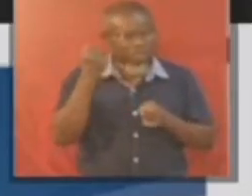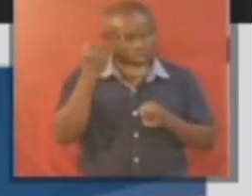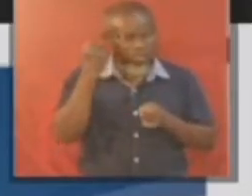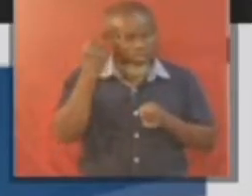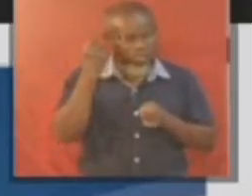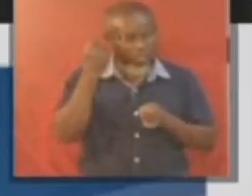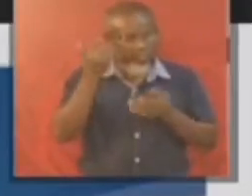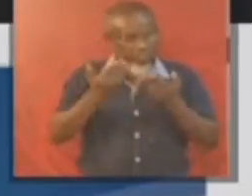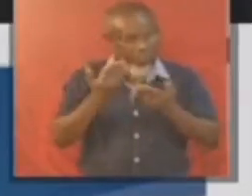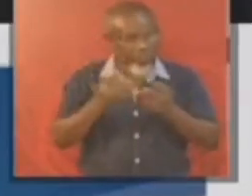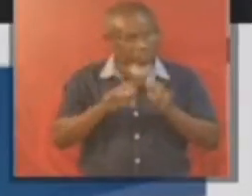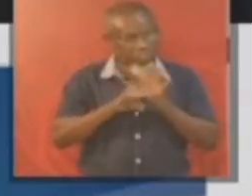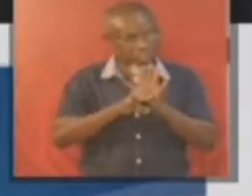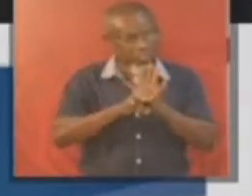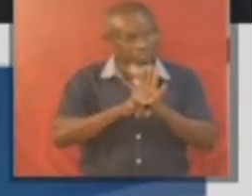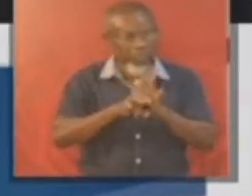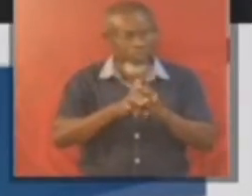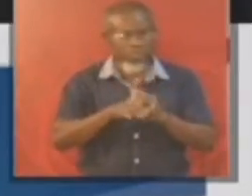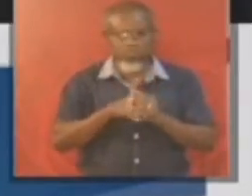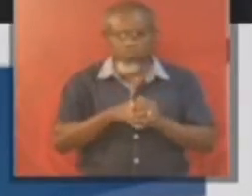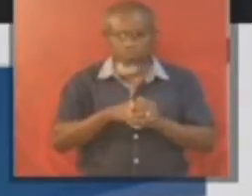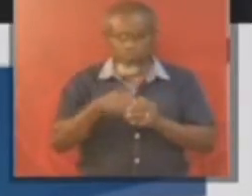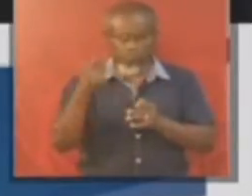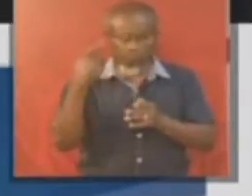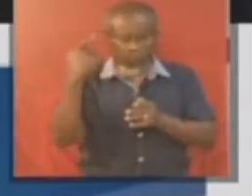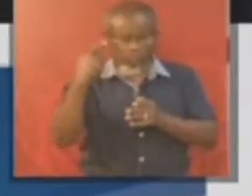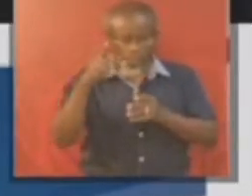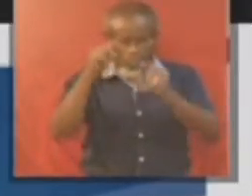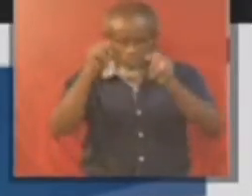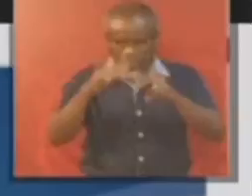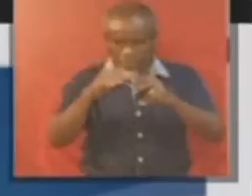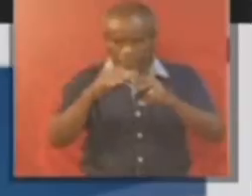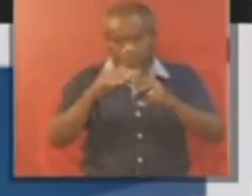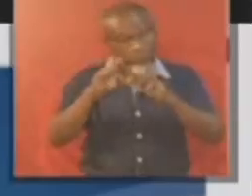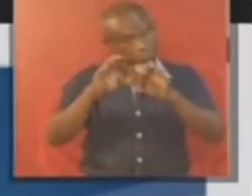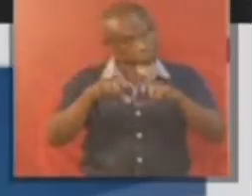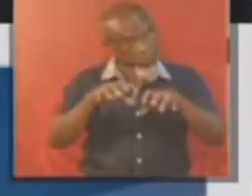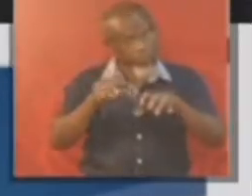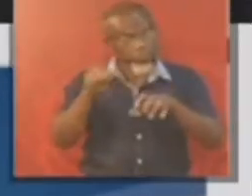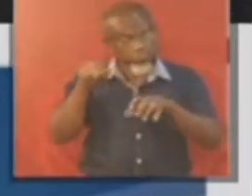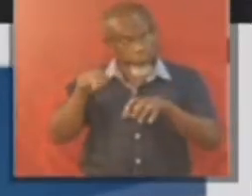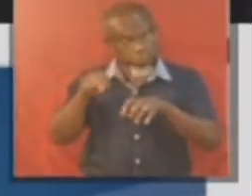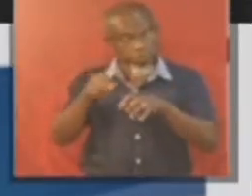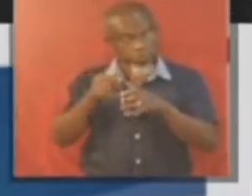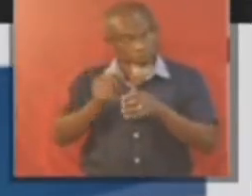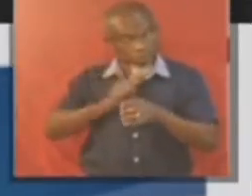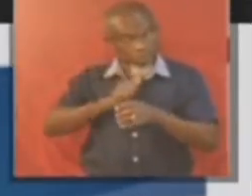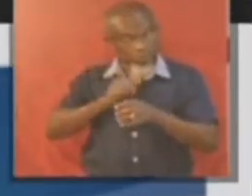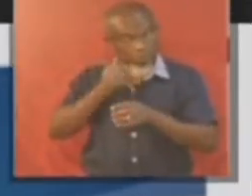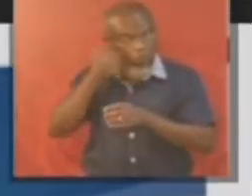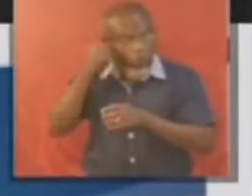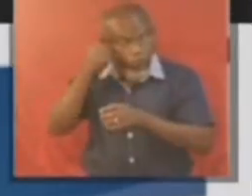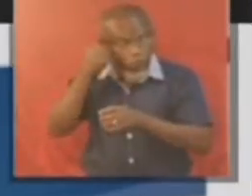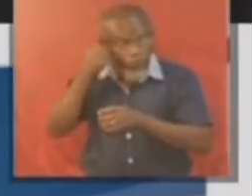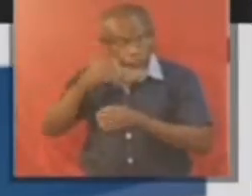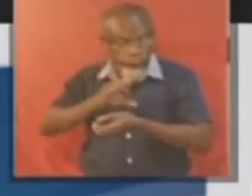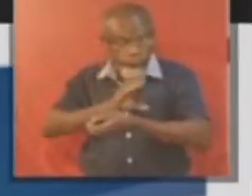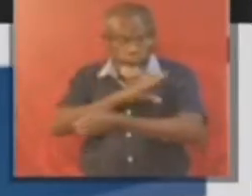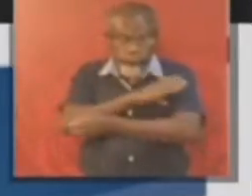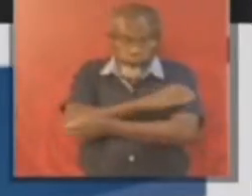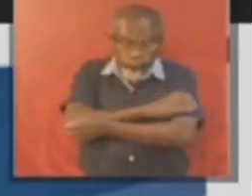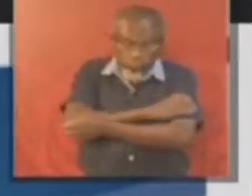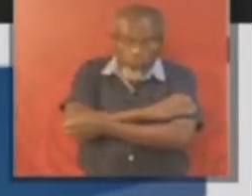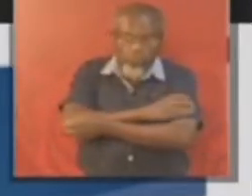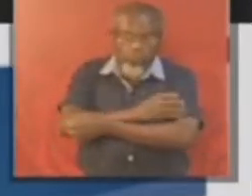done at home. Basically, we bring in medicine at your doorstep, and expansion of the telemedicine program